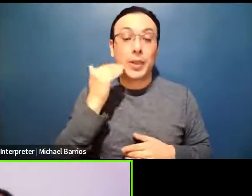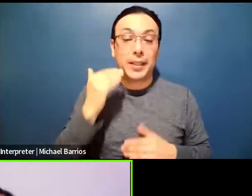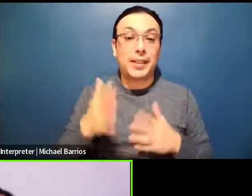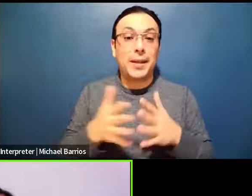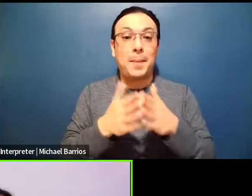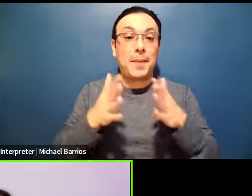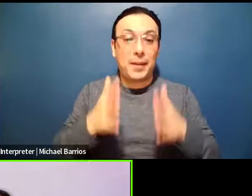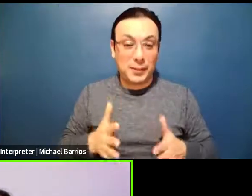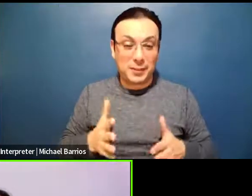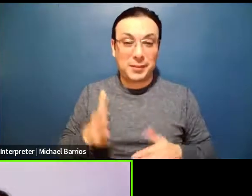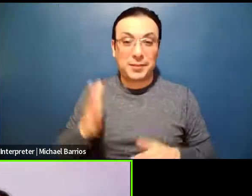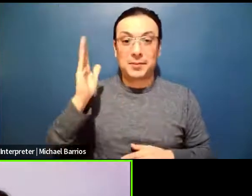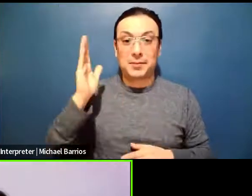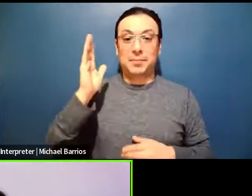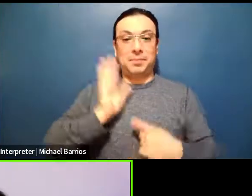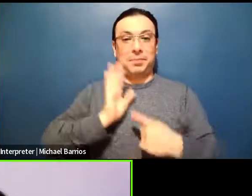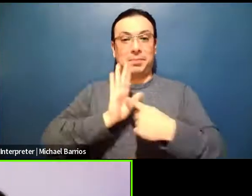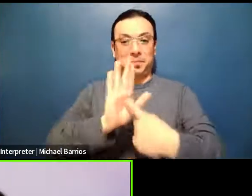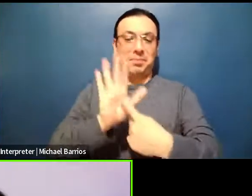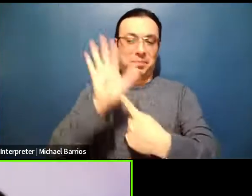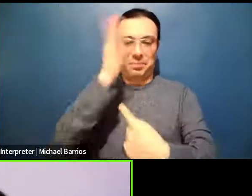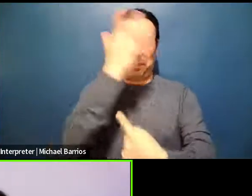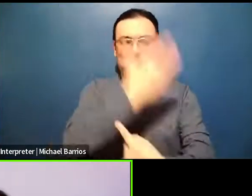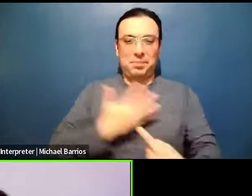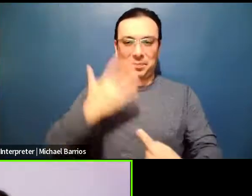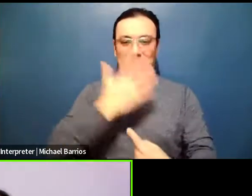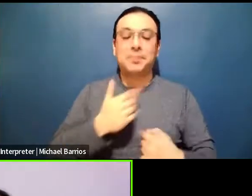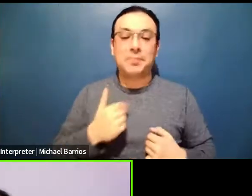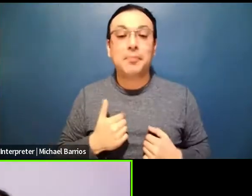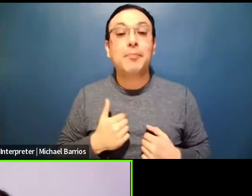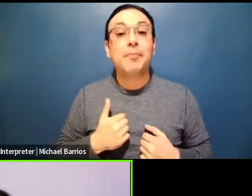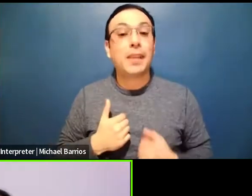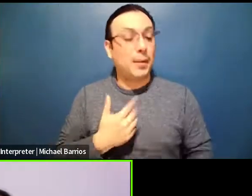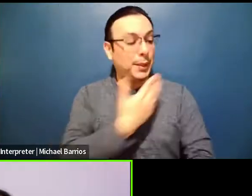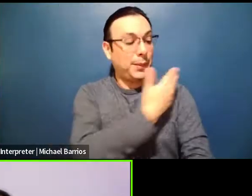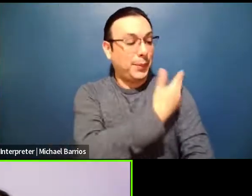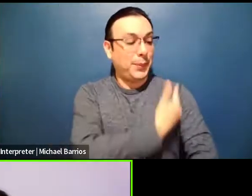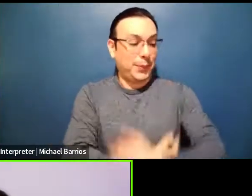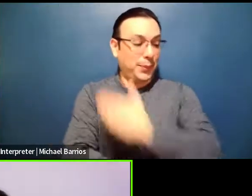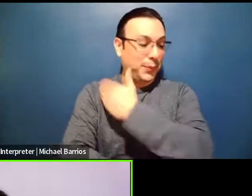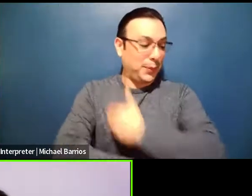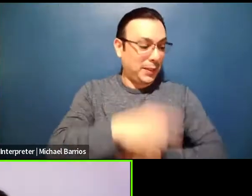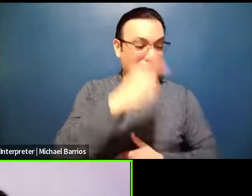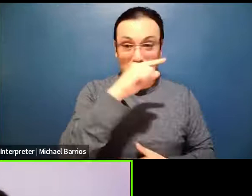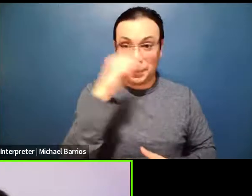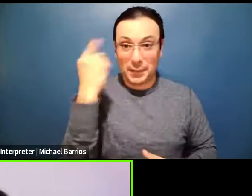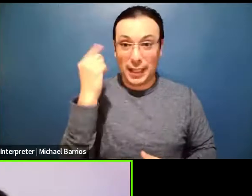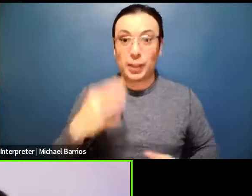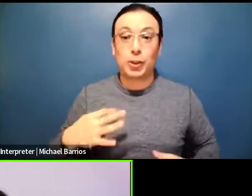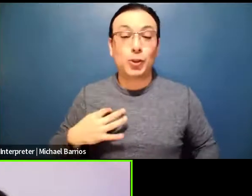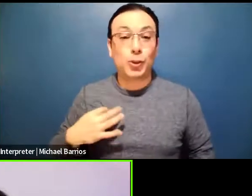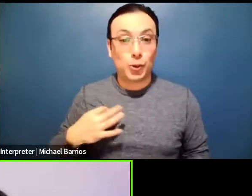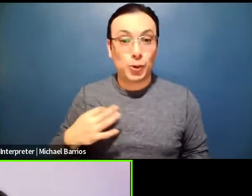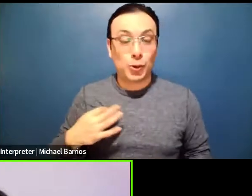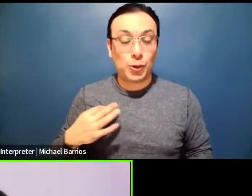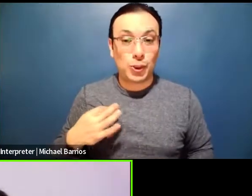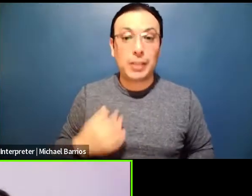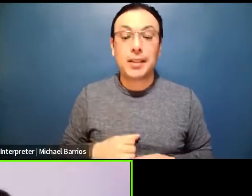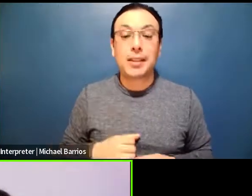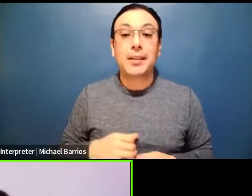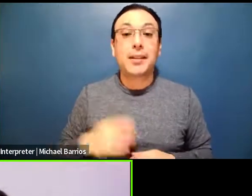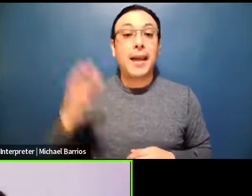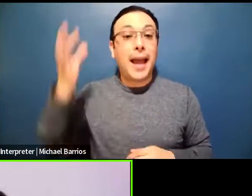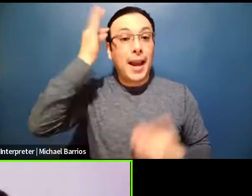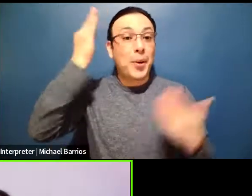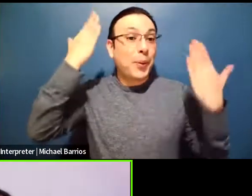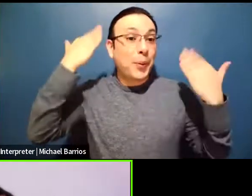woman presenting person, and I have a sleeveless black shirt on. My long hair is